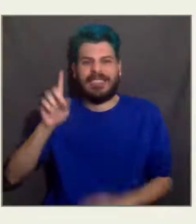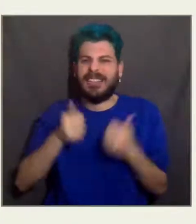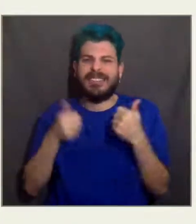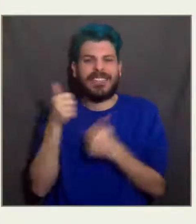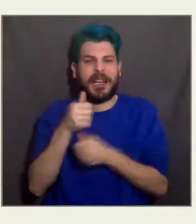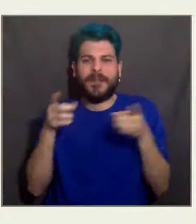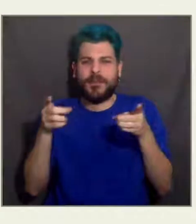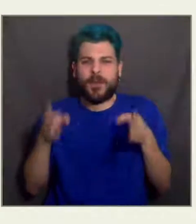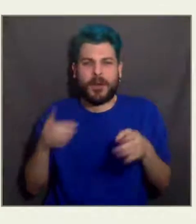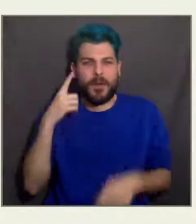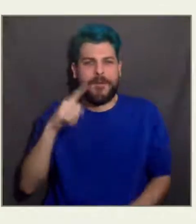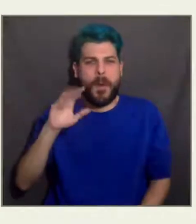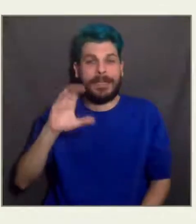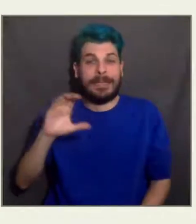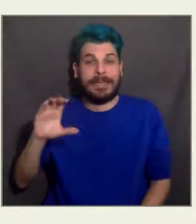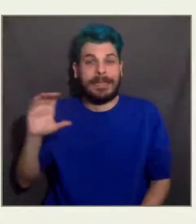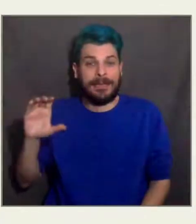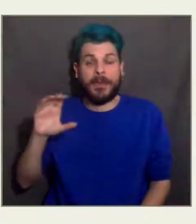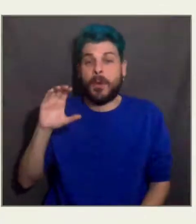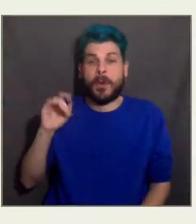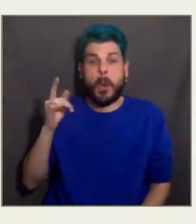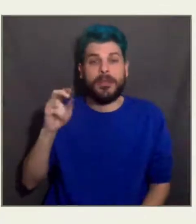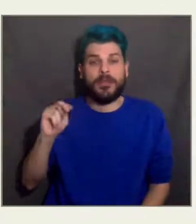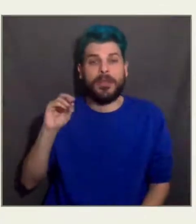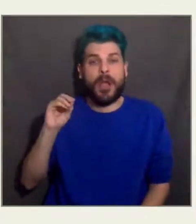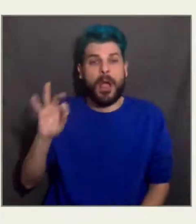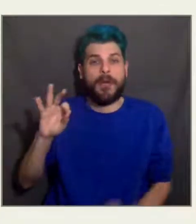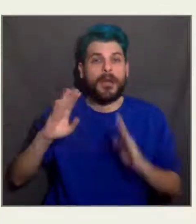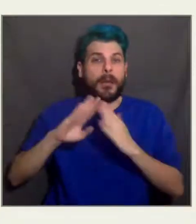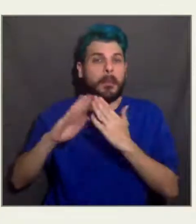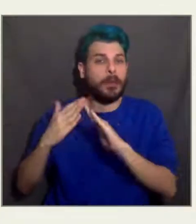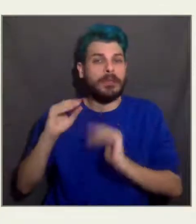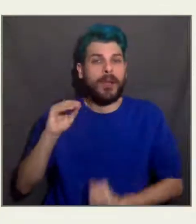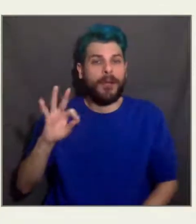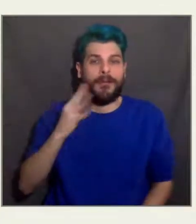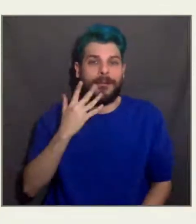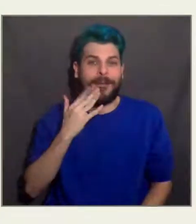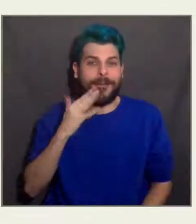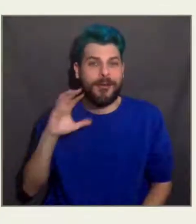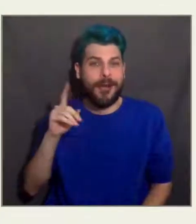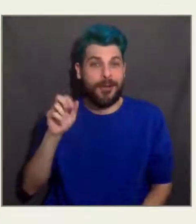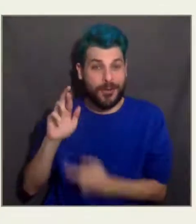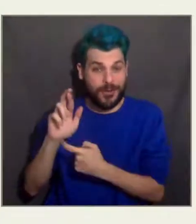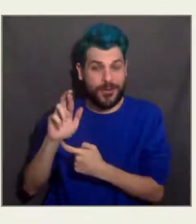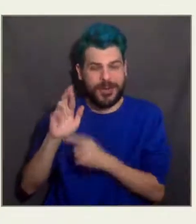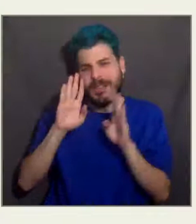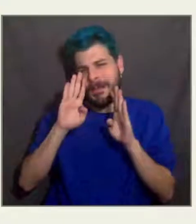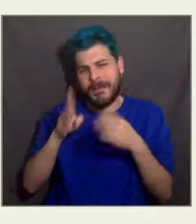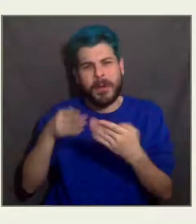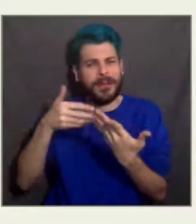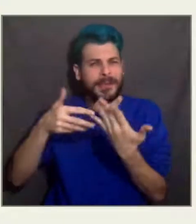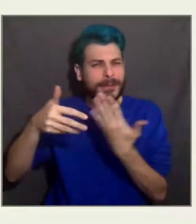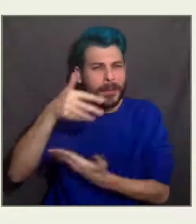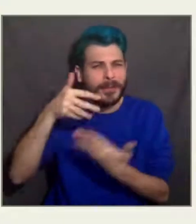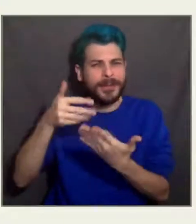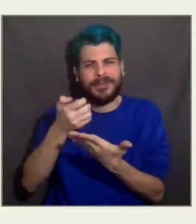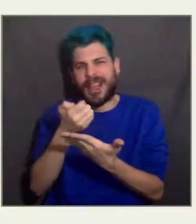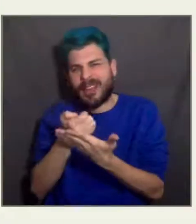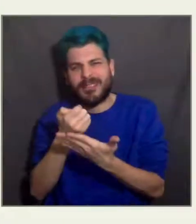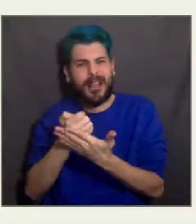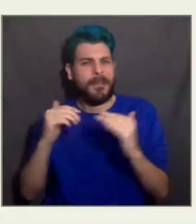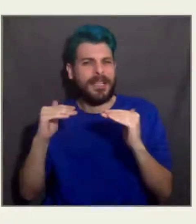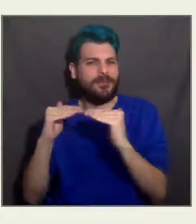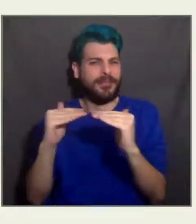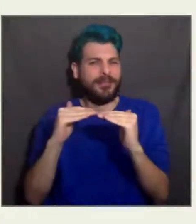an alliance of 19 culturally specific organizations focused on issues of social and economic justice. He